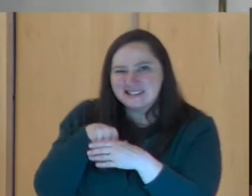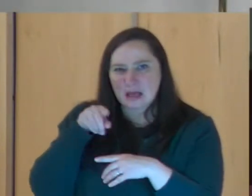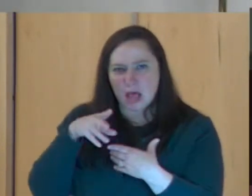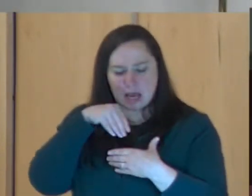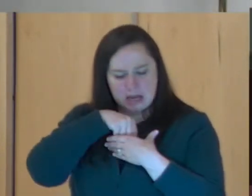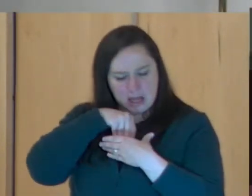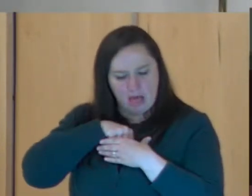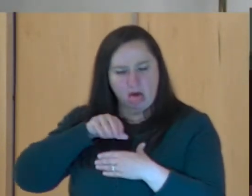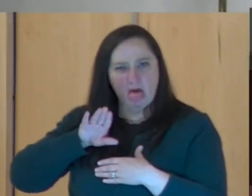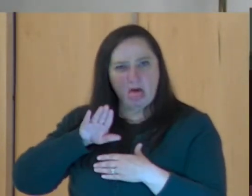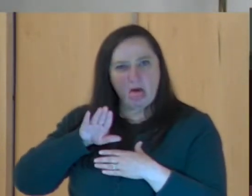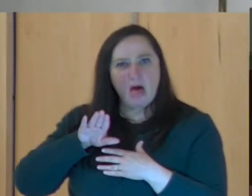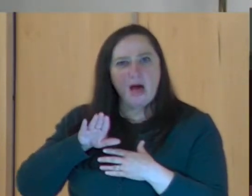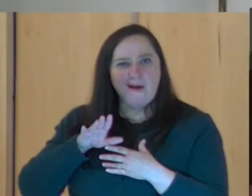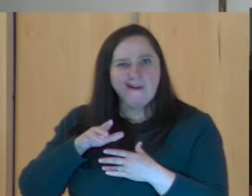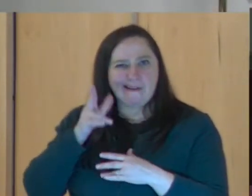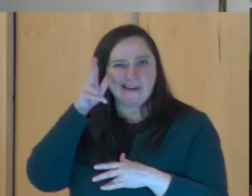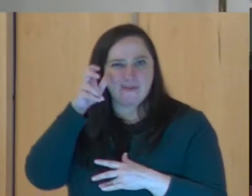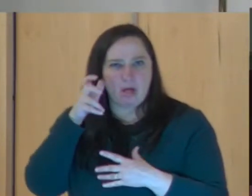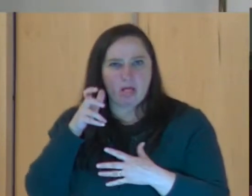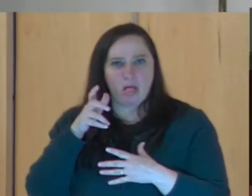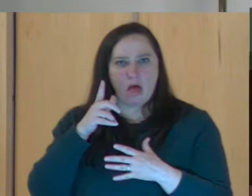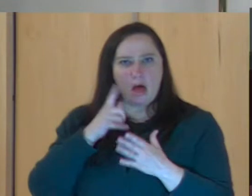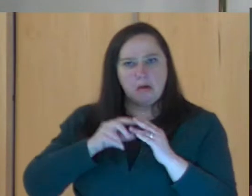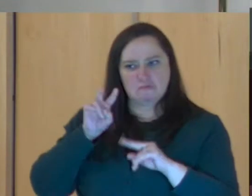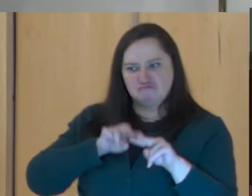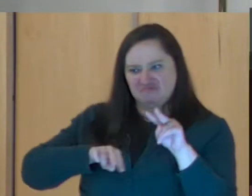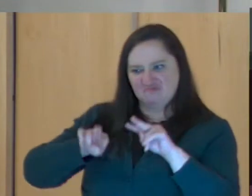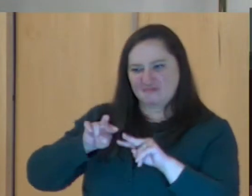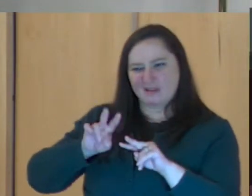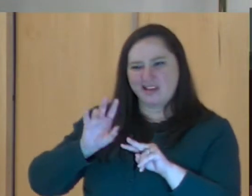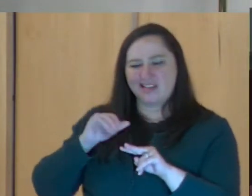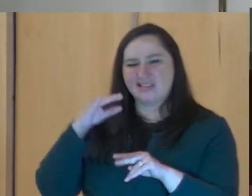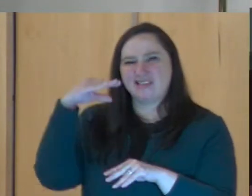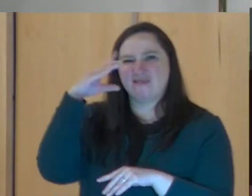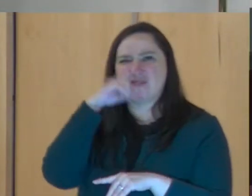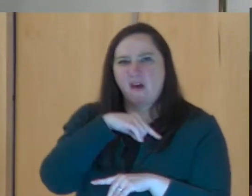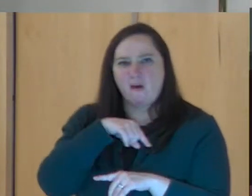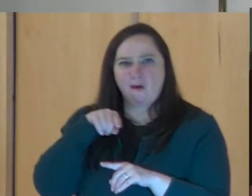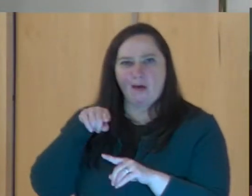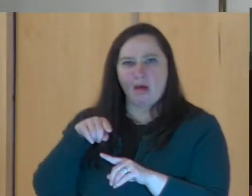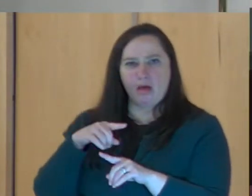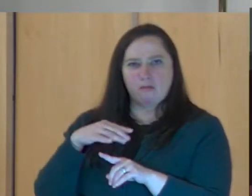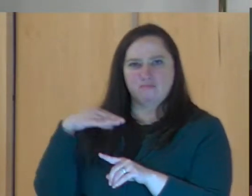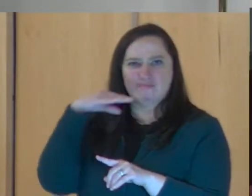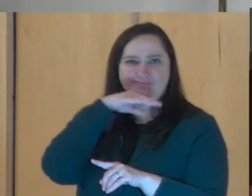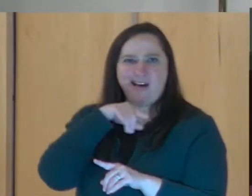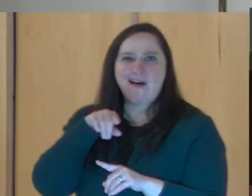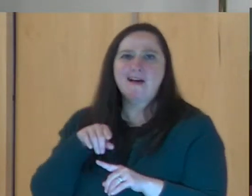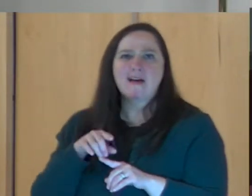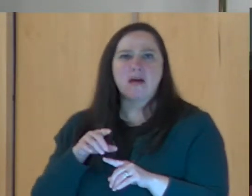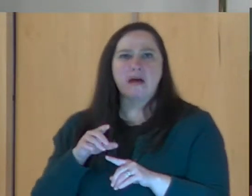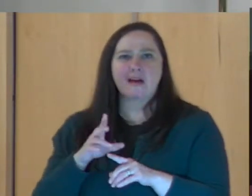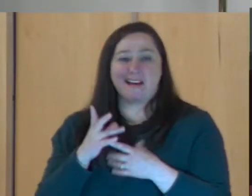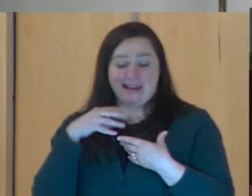within. That the good on the outside is only a facade for something that's horrible, that